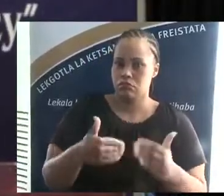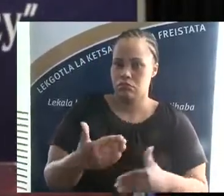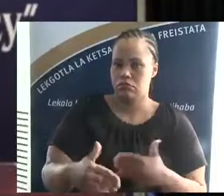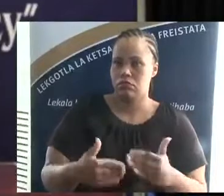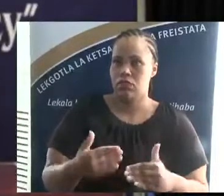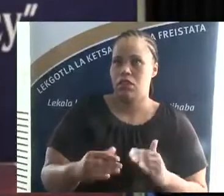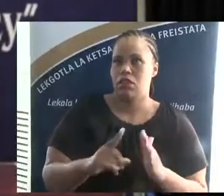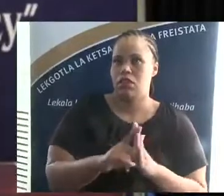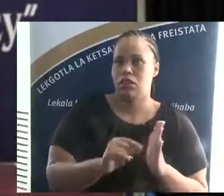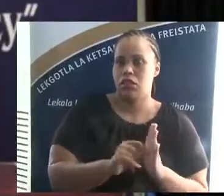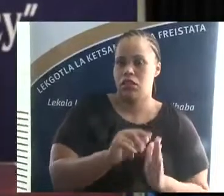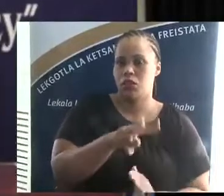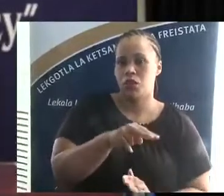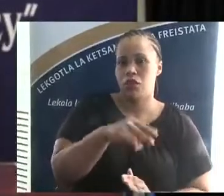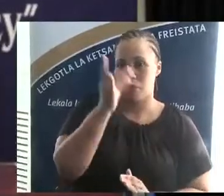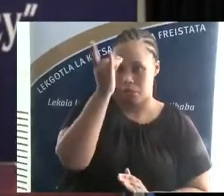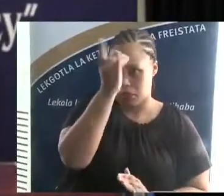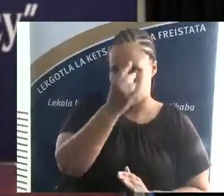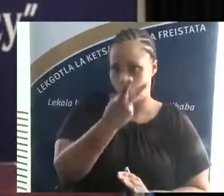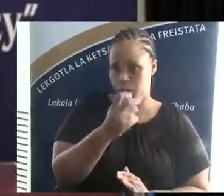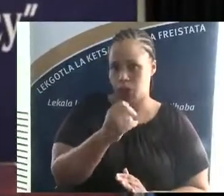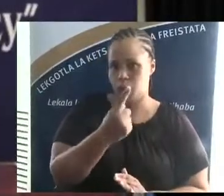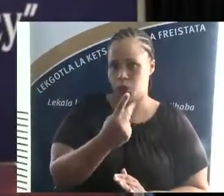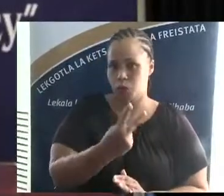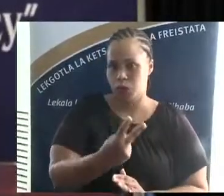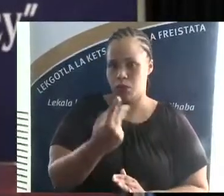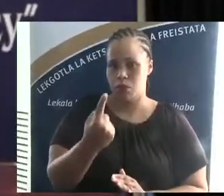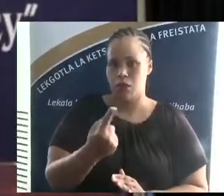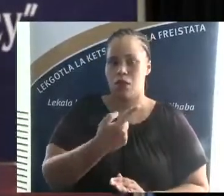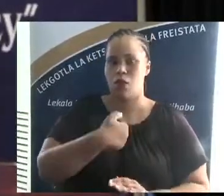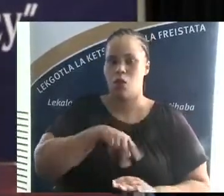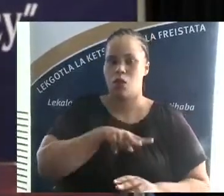2021. During this period, we investigated